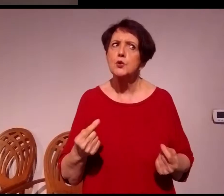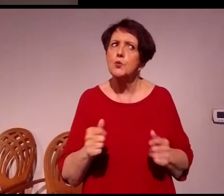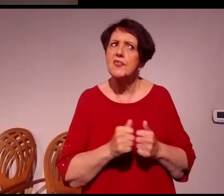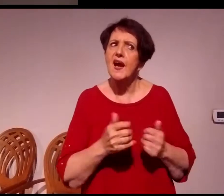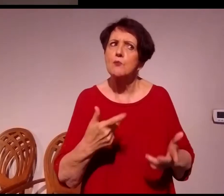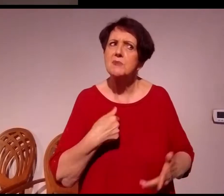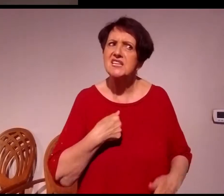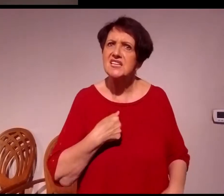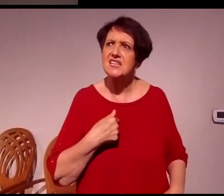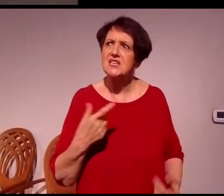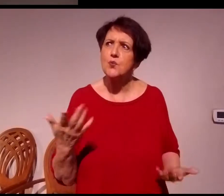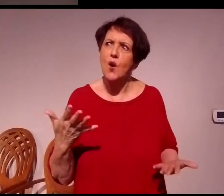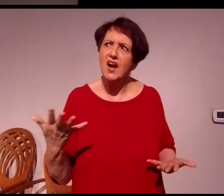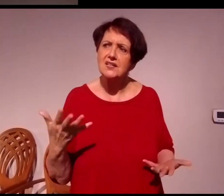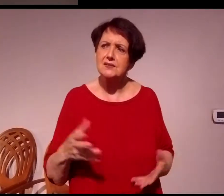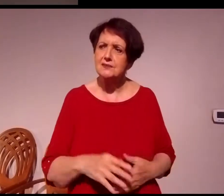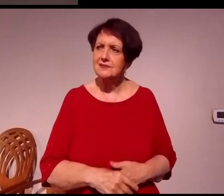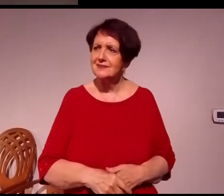me?